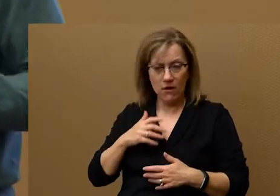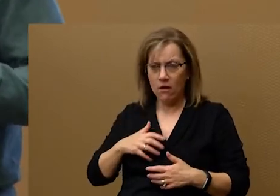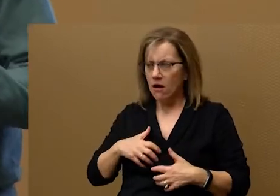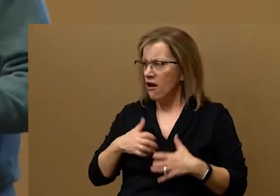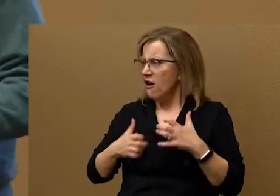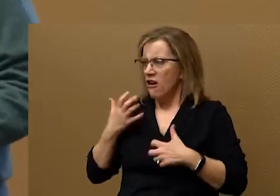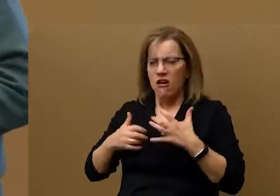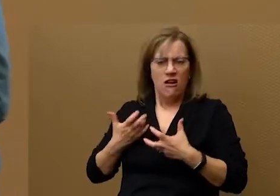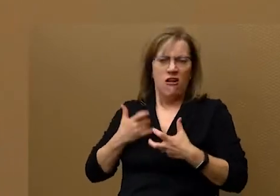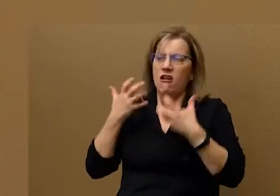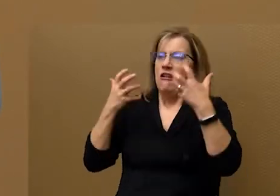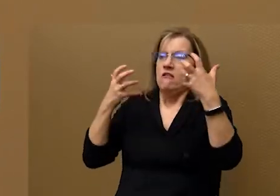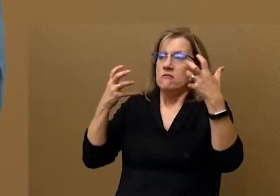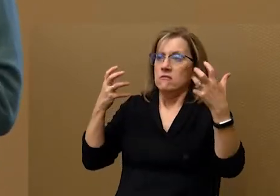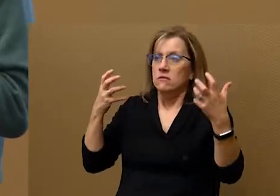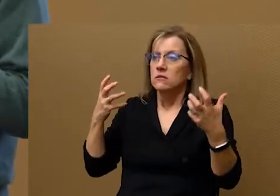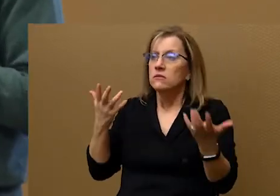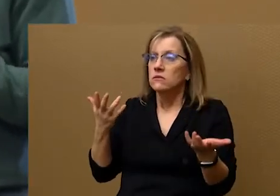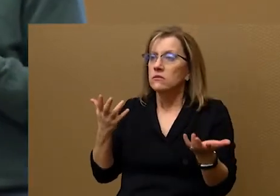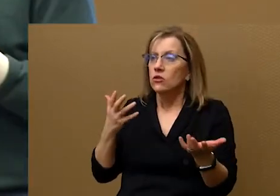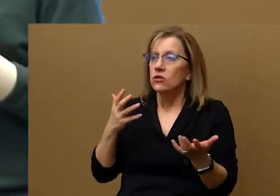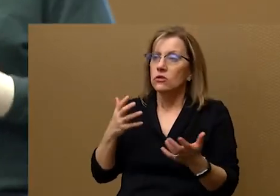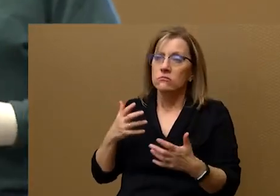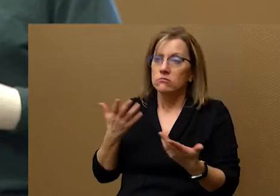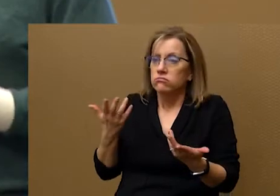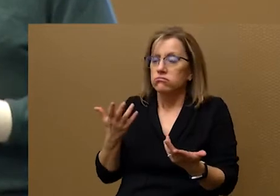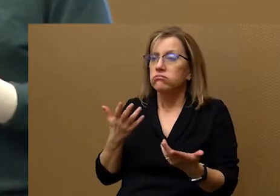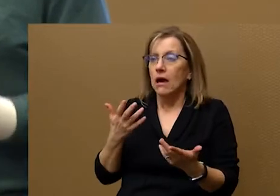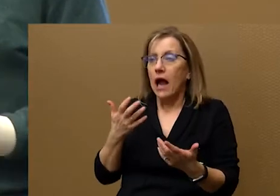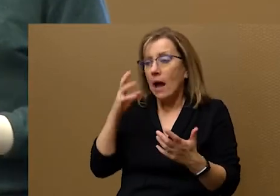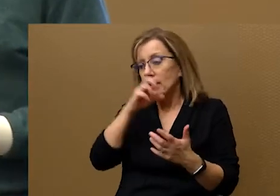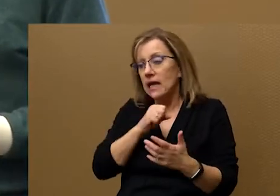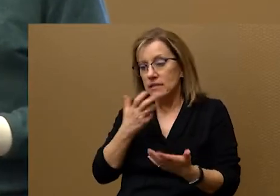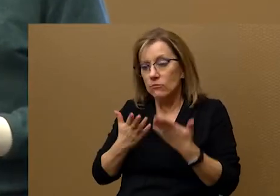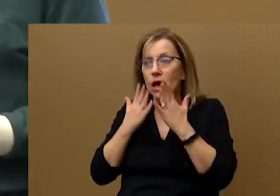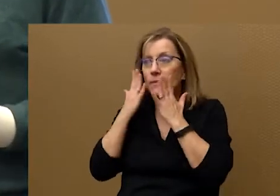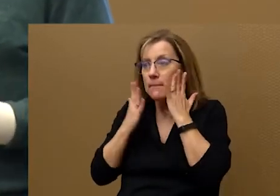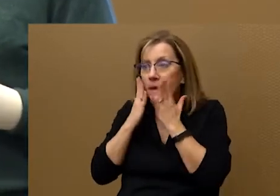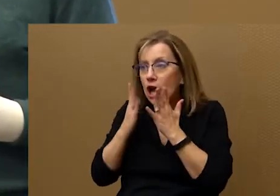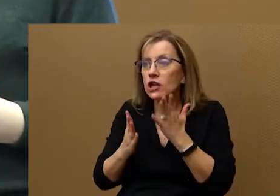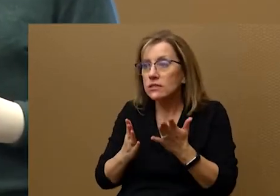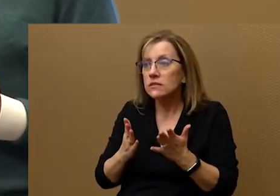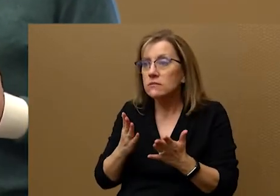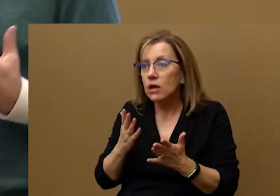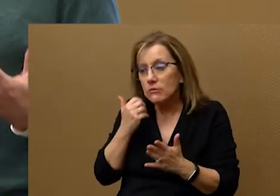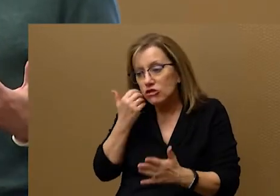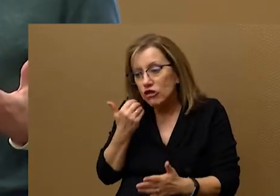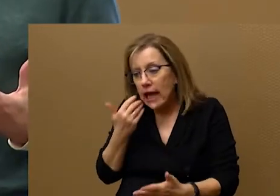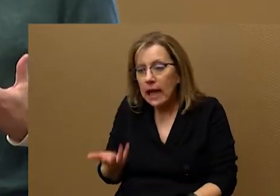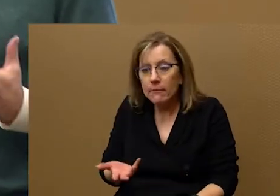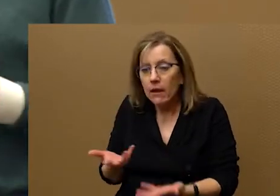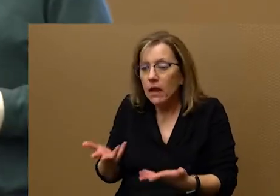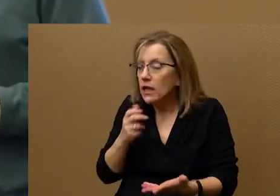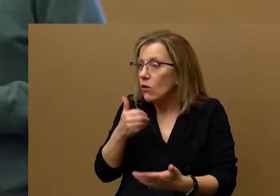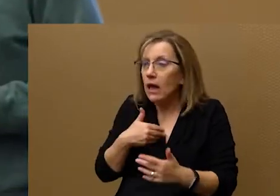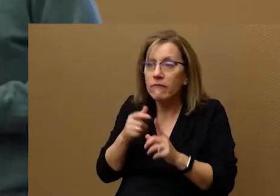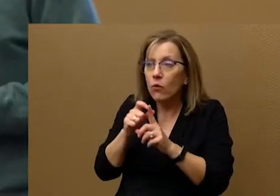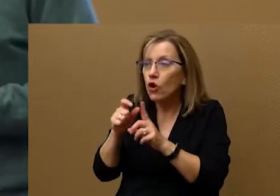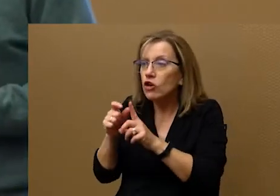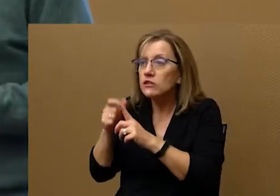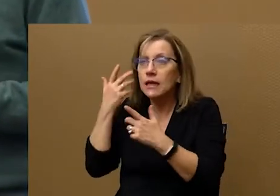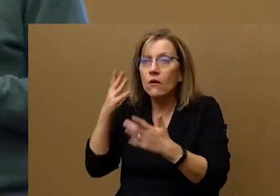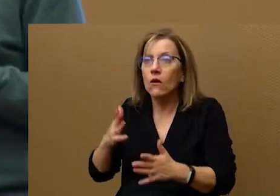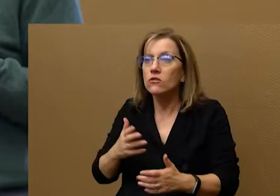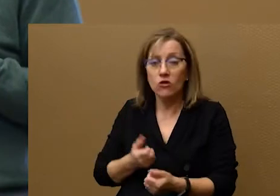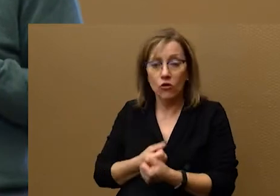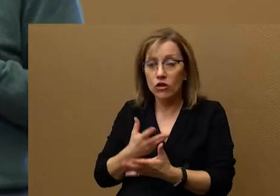down or they go to anger or rage when they feel shame, he probably can't articulate it, but I'm guessing he's at least embarrassed, he's probably